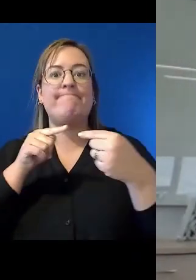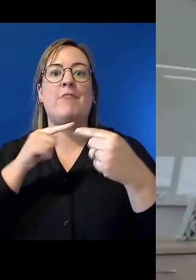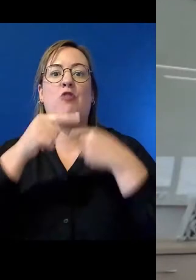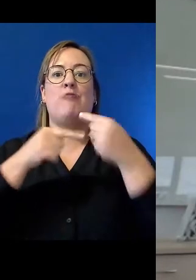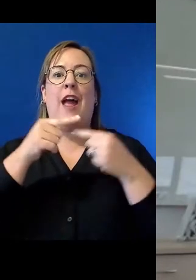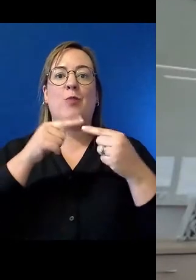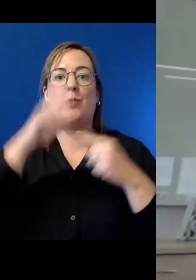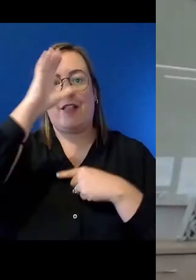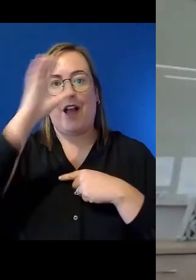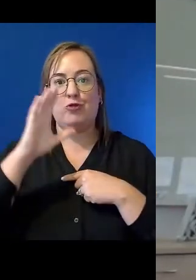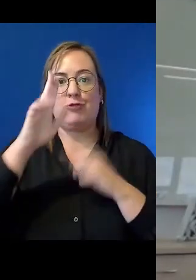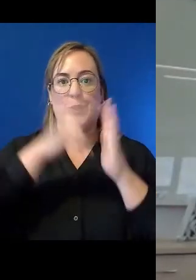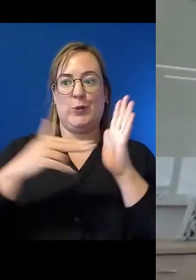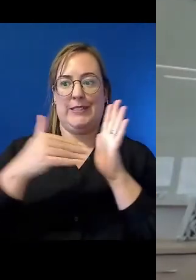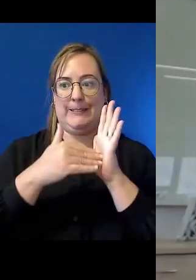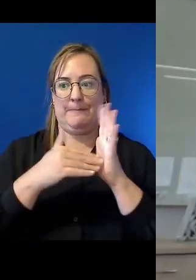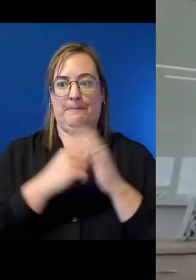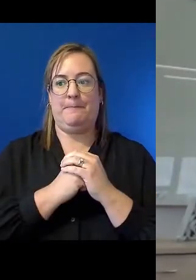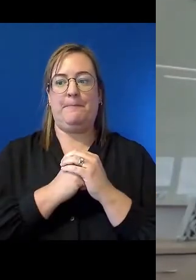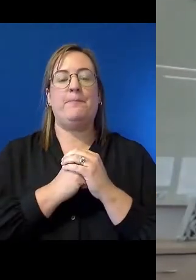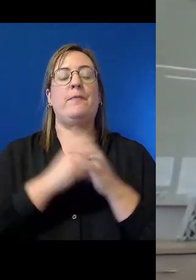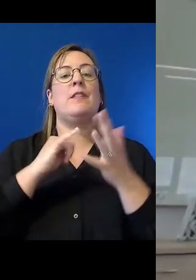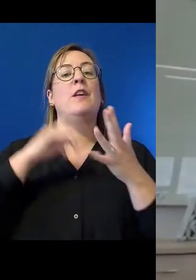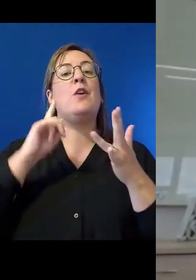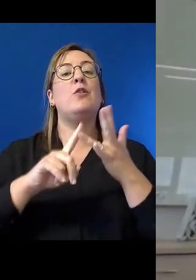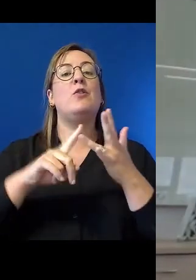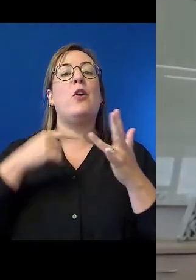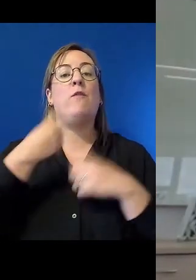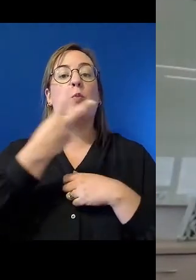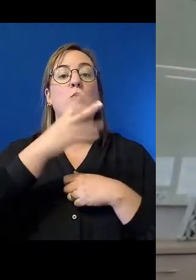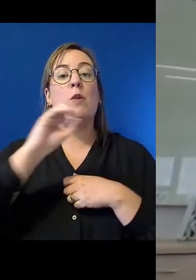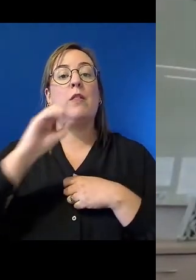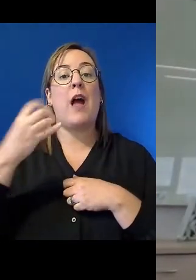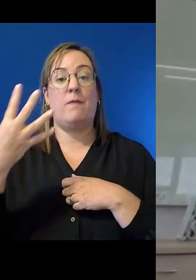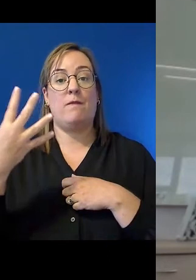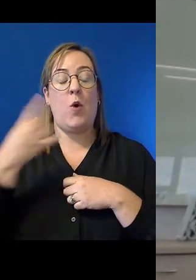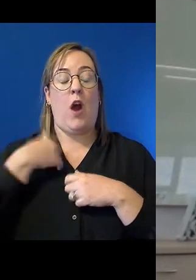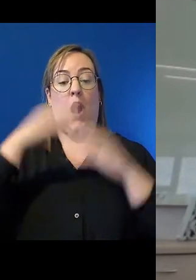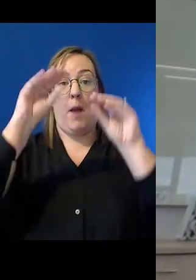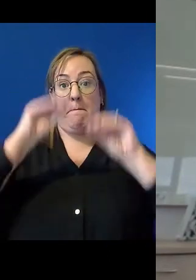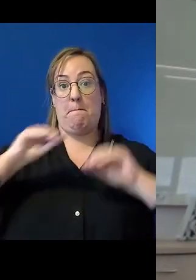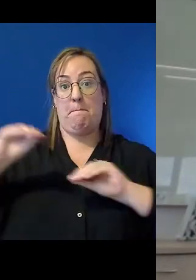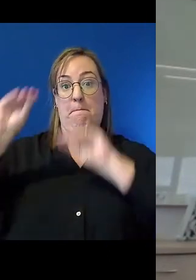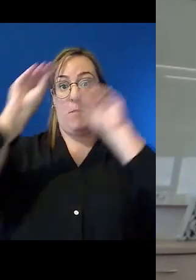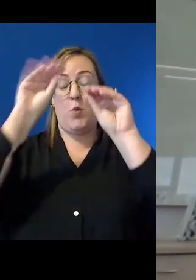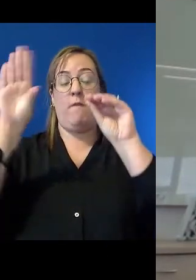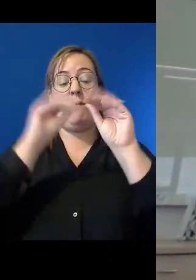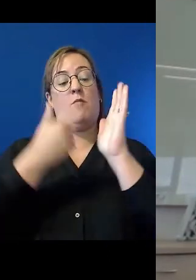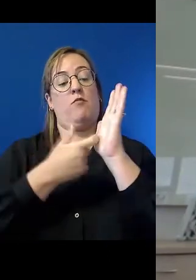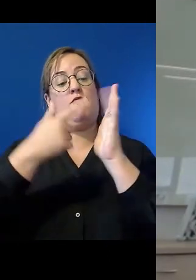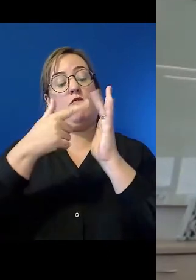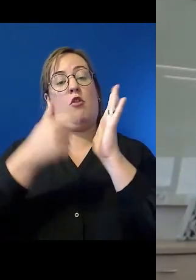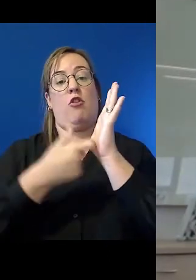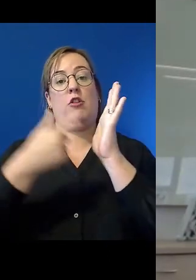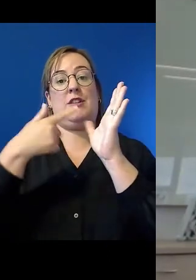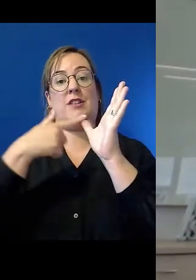Following on from that, 2004, I moved from Rotorua to Wellington and took